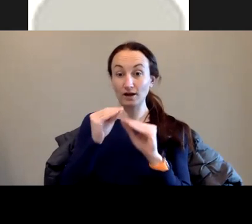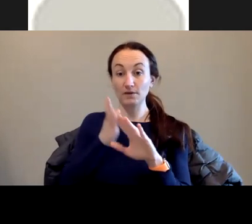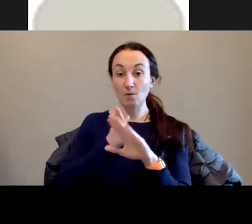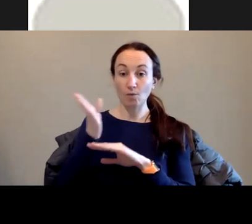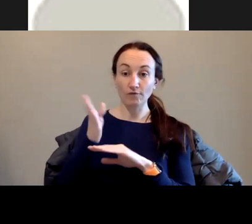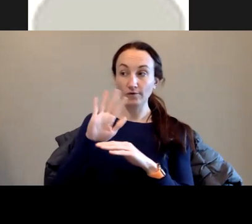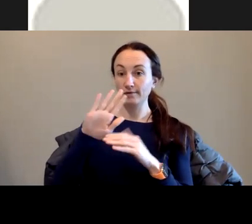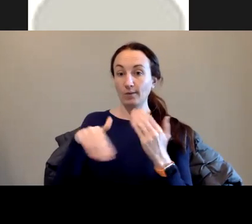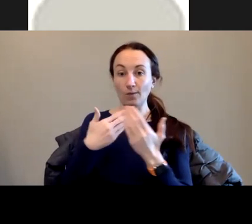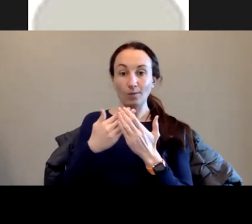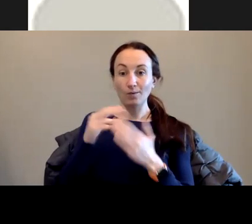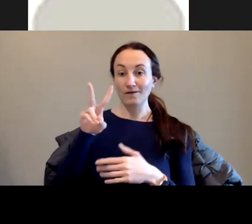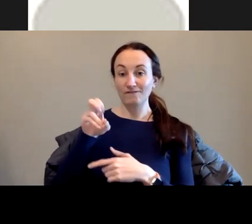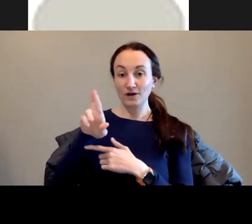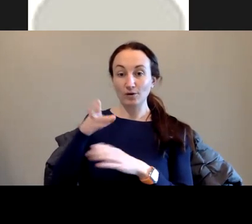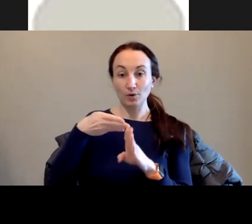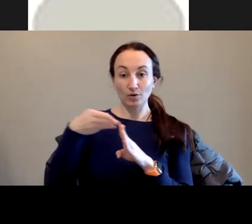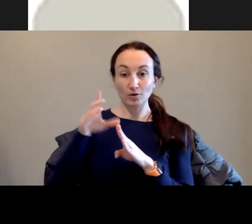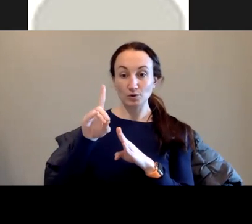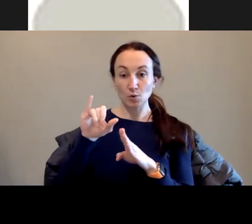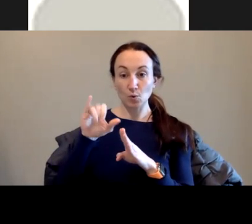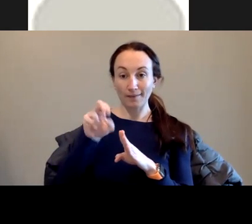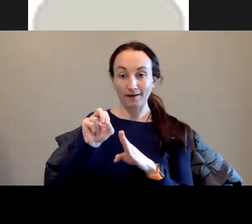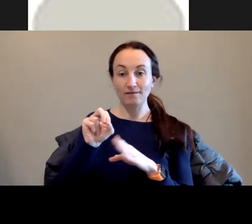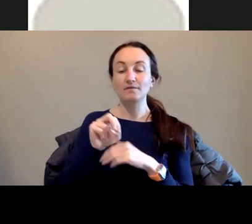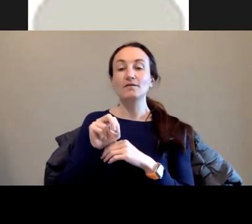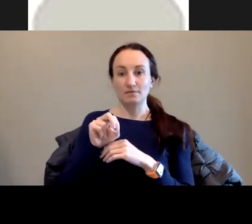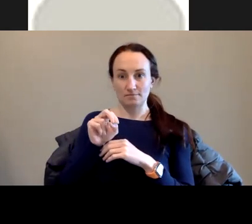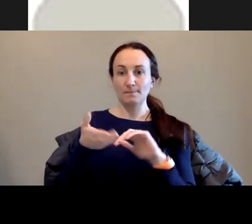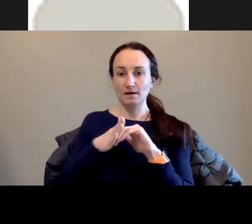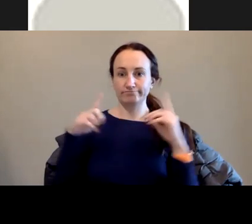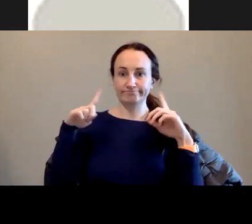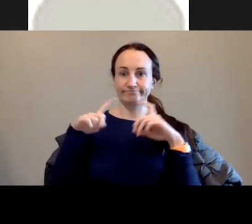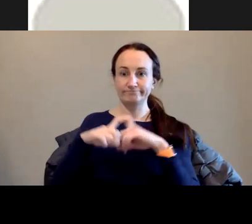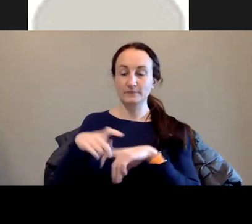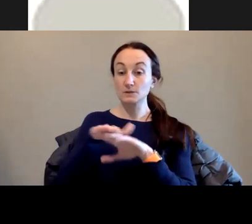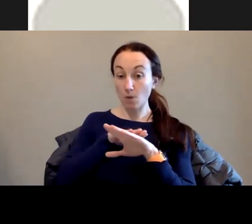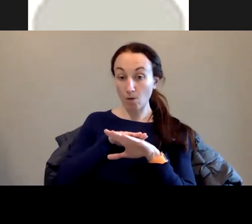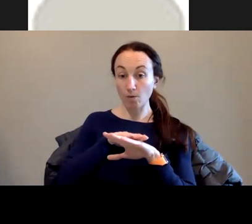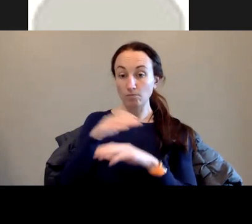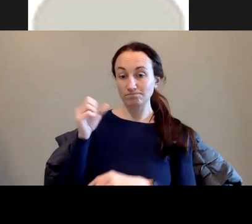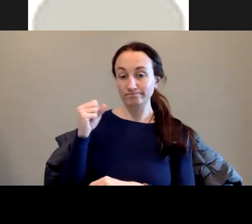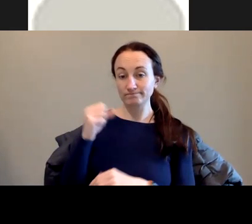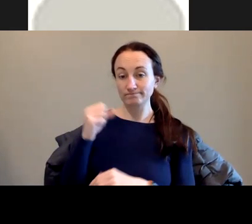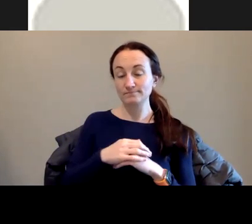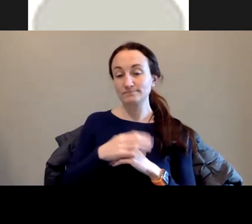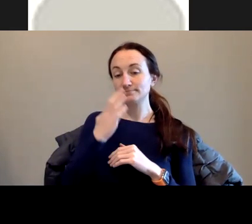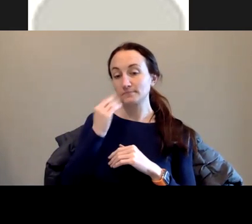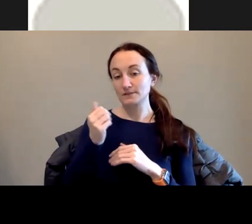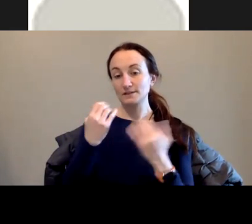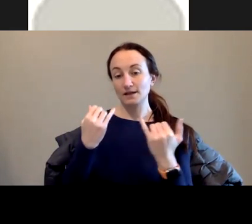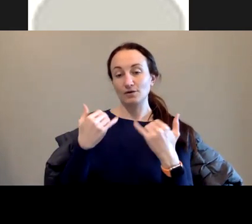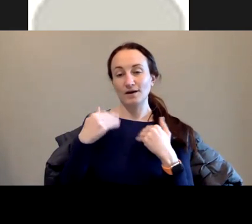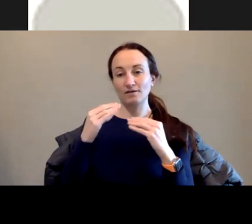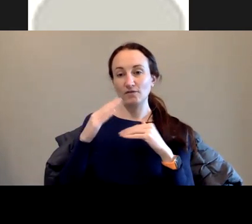whole variable domain, it's a little bit slow, right? Because you now have